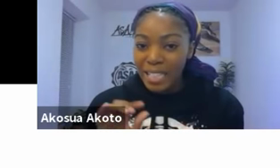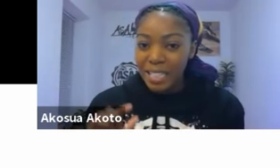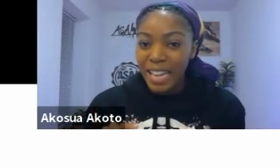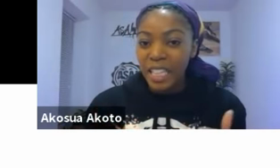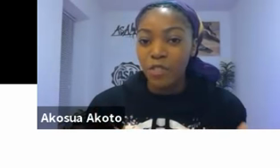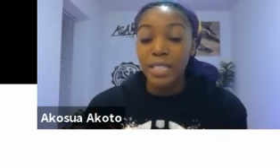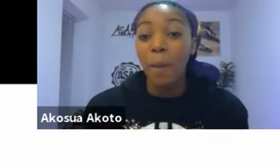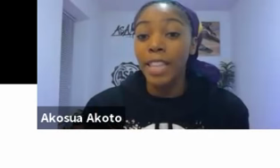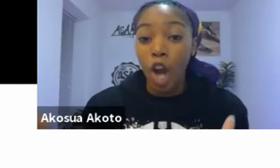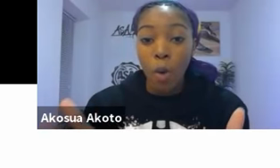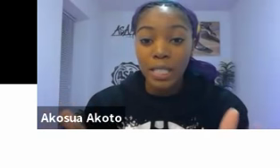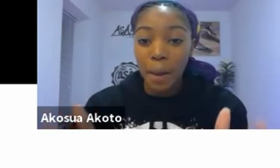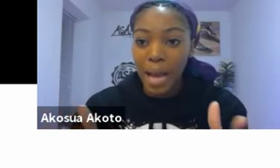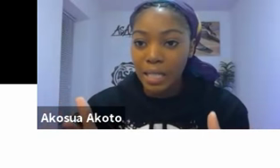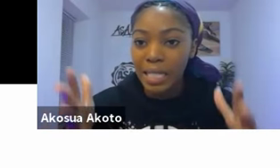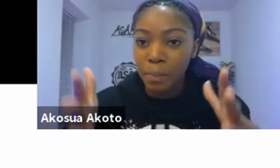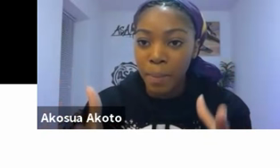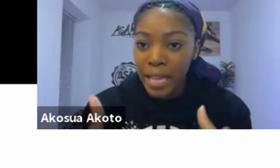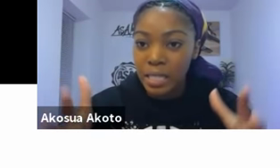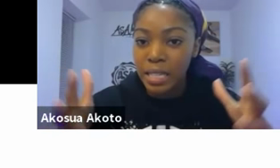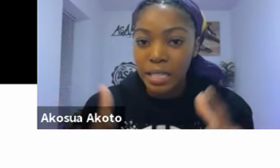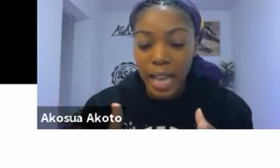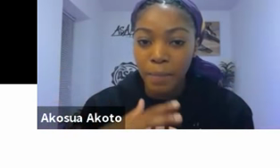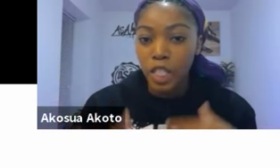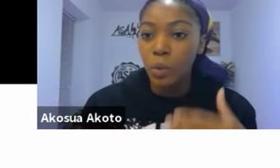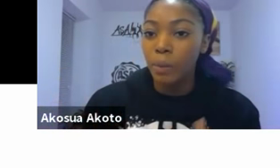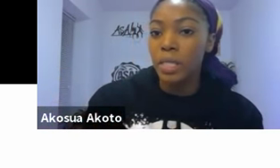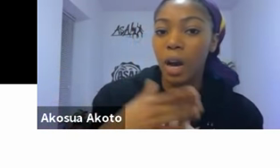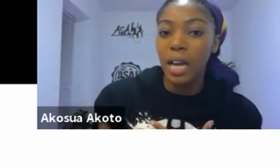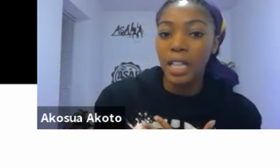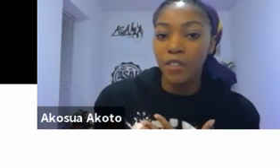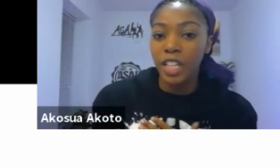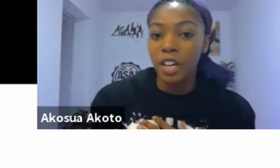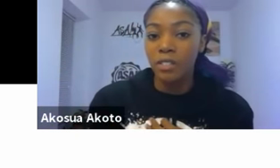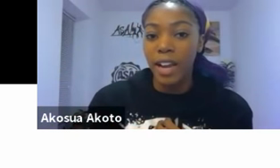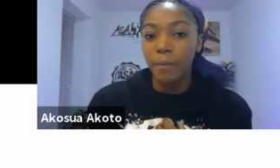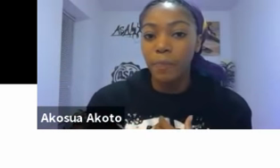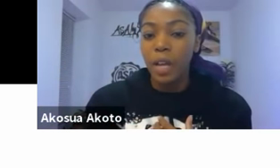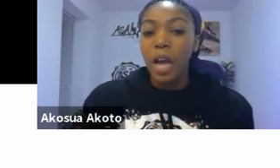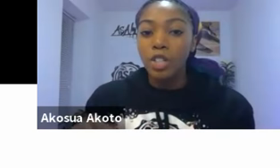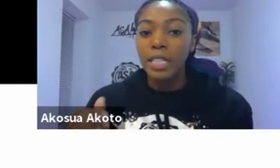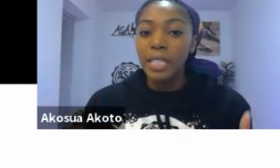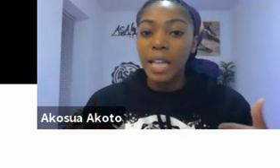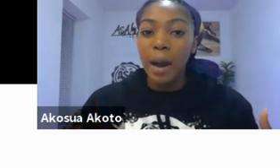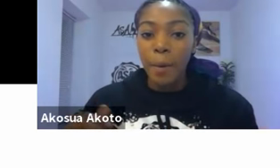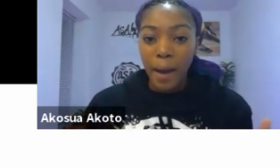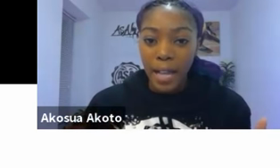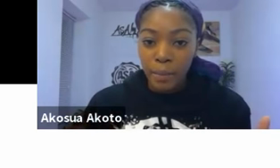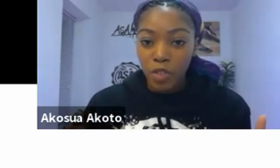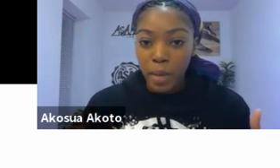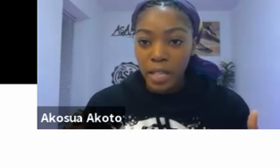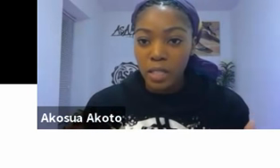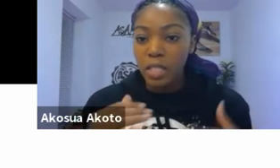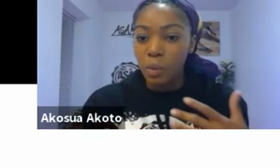Everybody has a slight different style, but they always come back to this. The baby six step, this is what we saw in the other videos, right? This is the upper